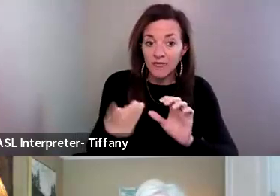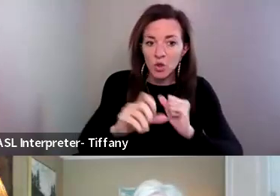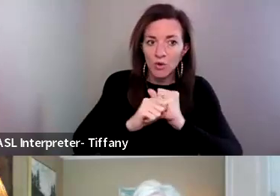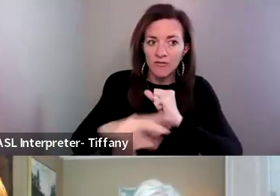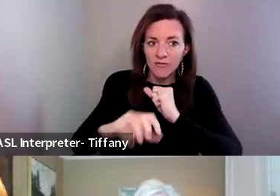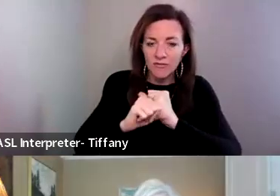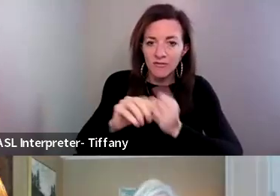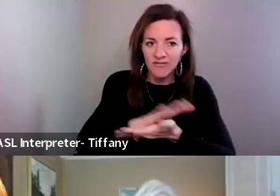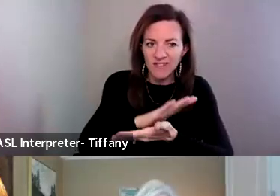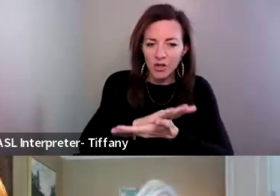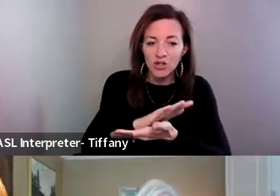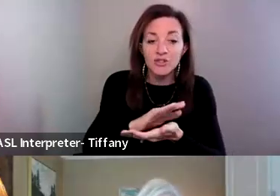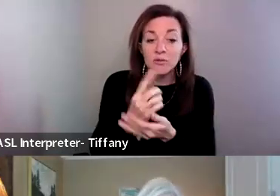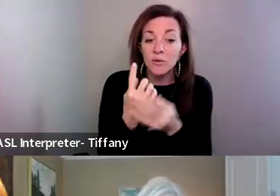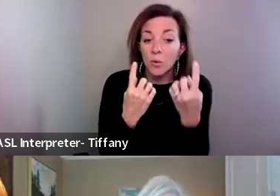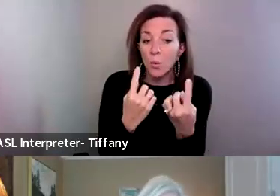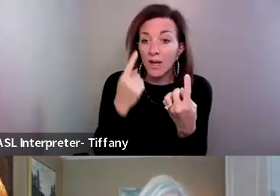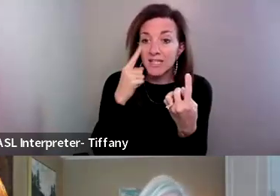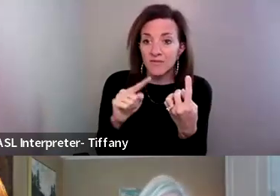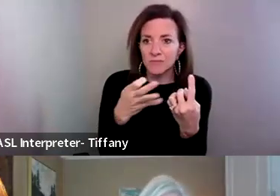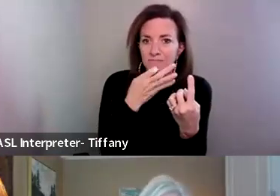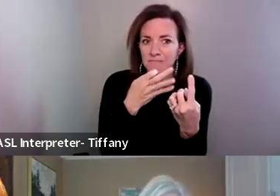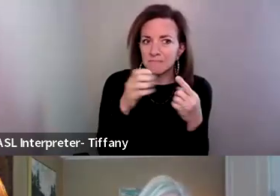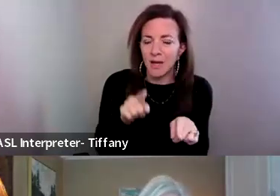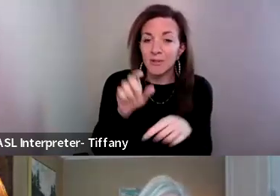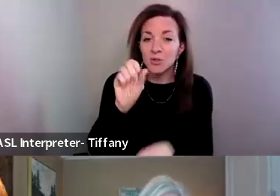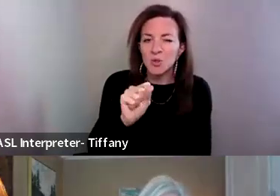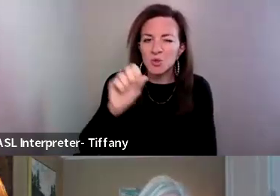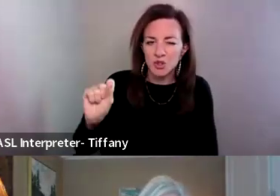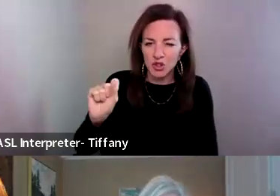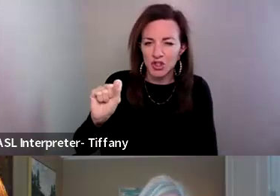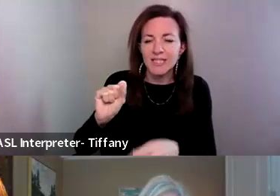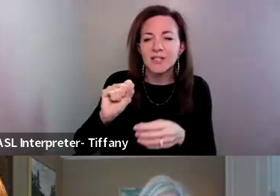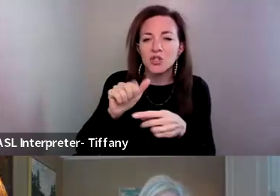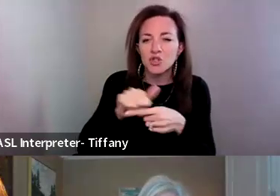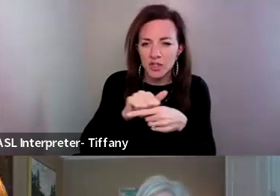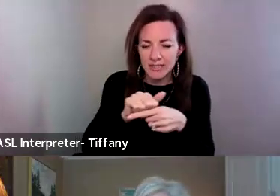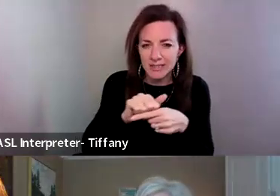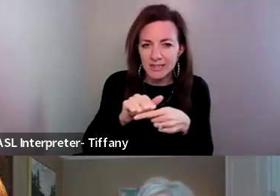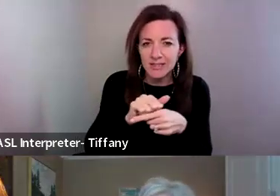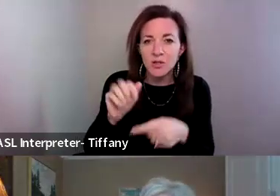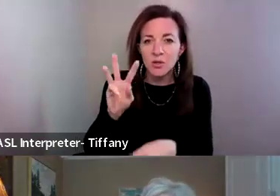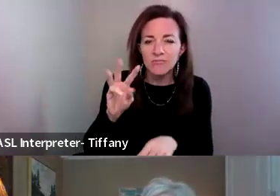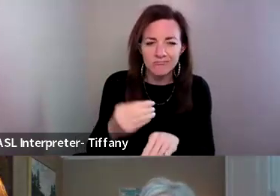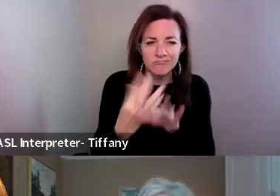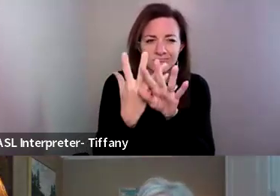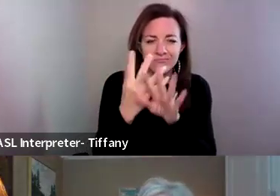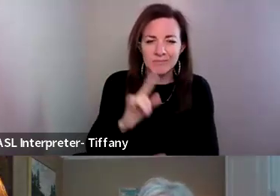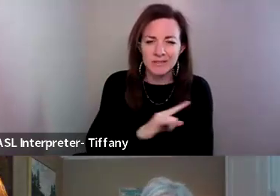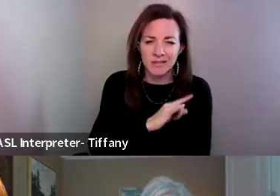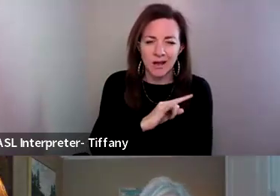flyers. One is for an upcoming Social Security training. So it'll be a webinar